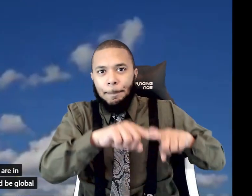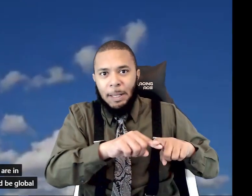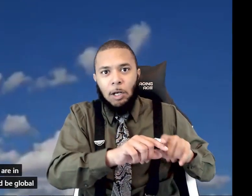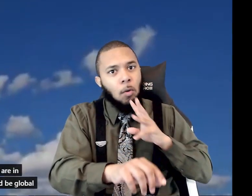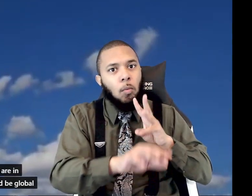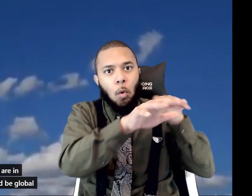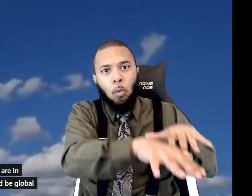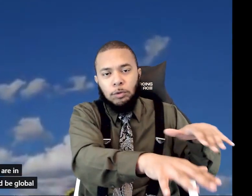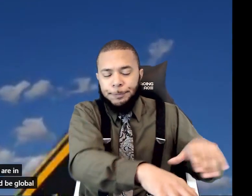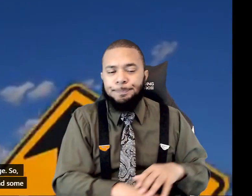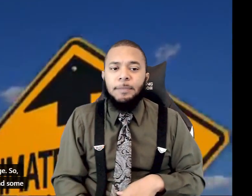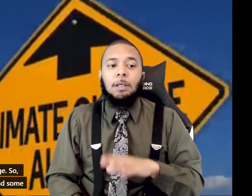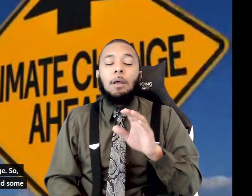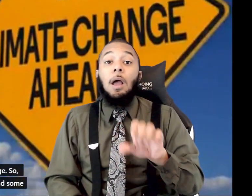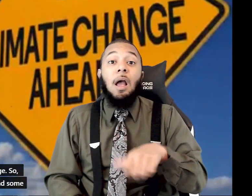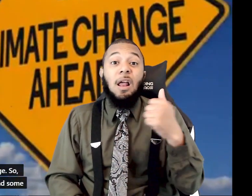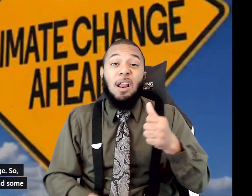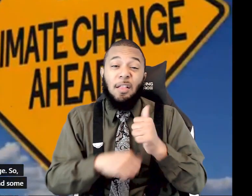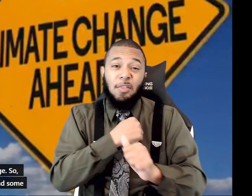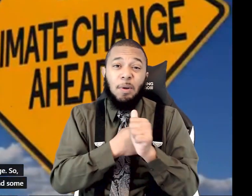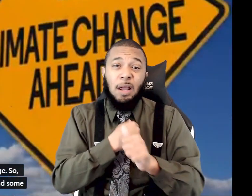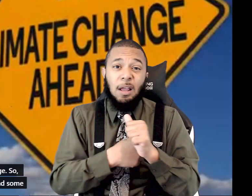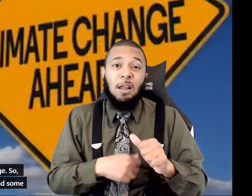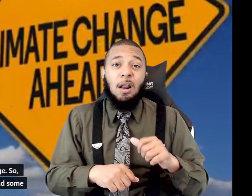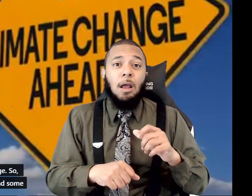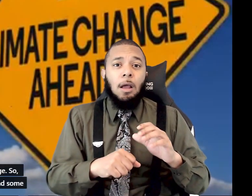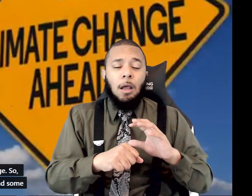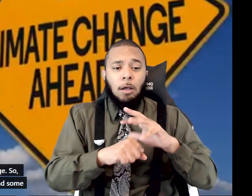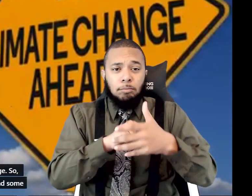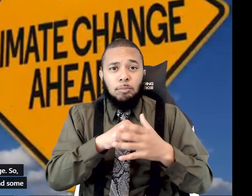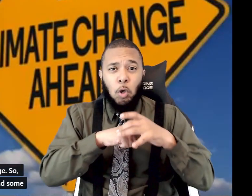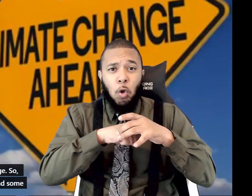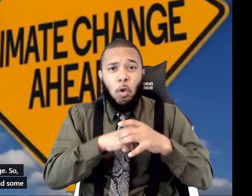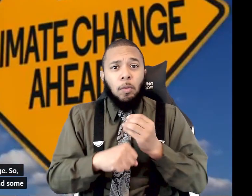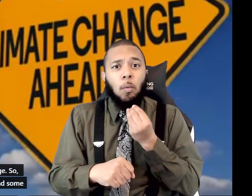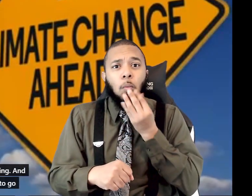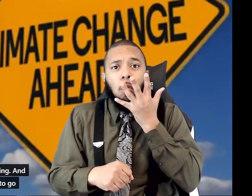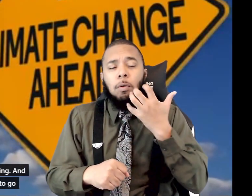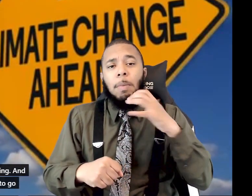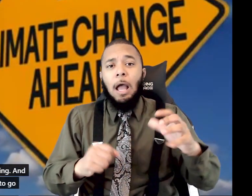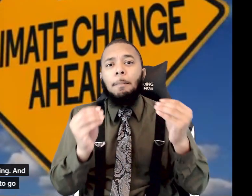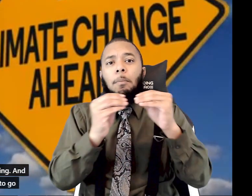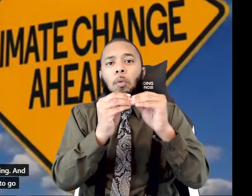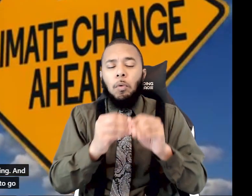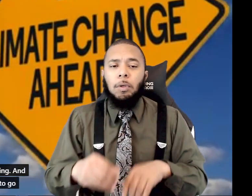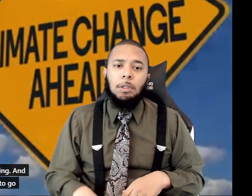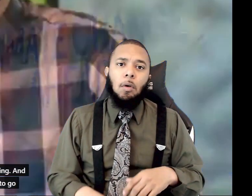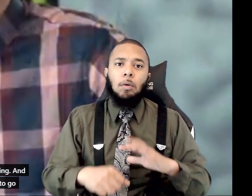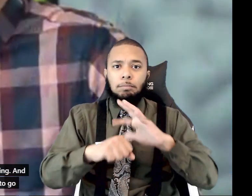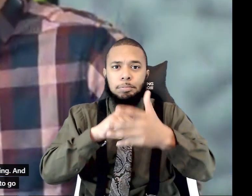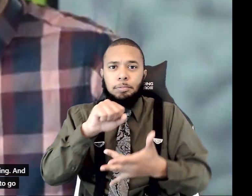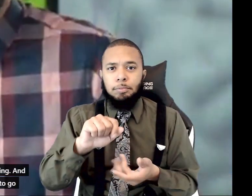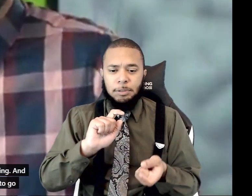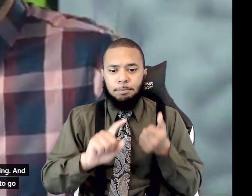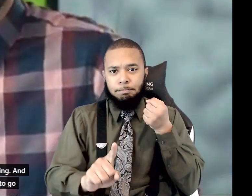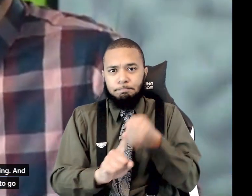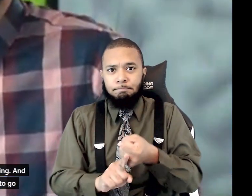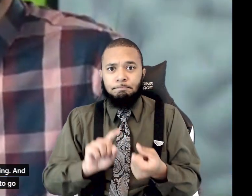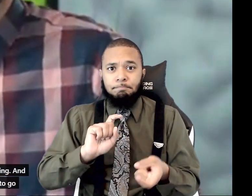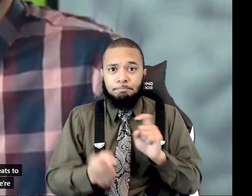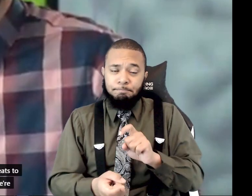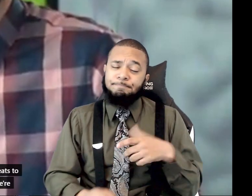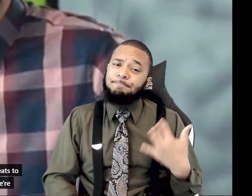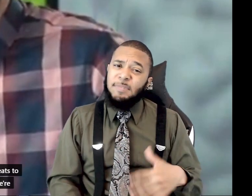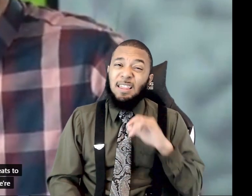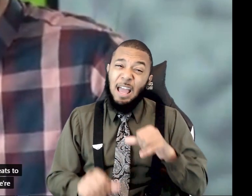threat would be global warming and climate change. So, some of that's man-made and some of that's just naturally occurring, and that debate will continue